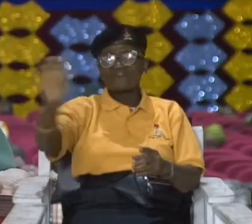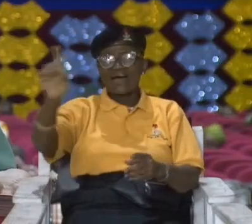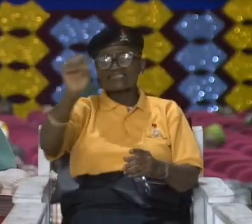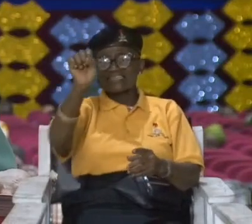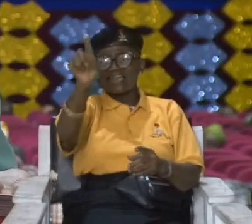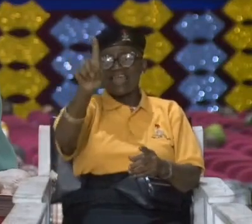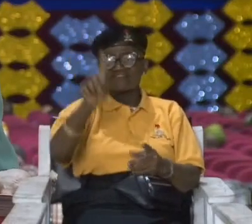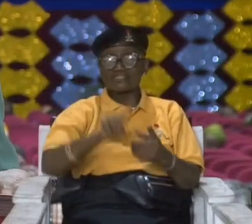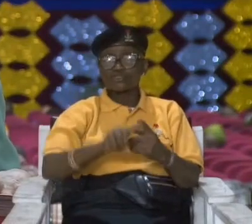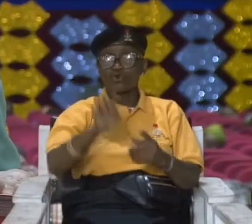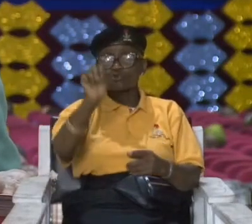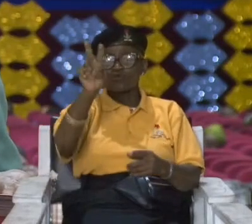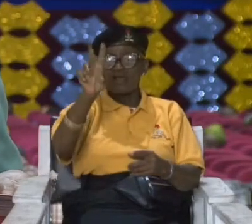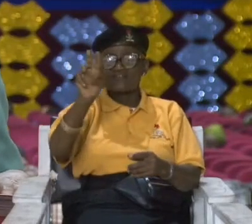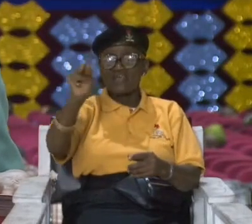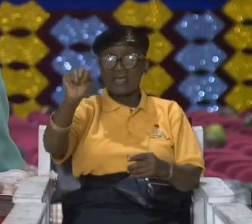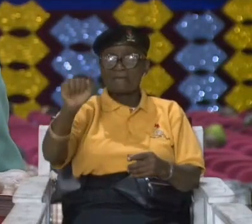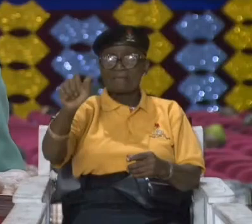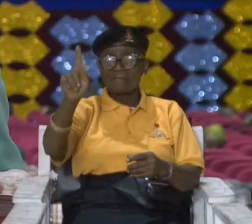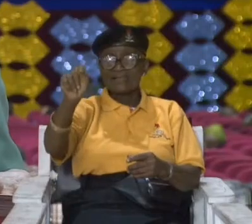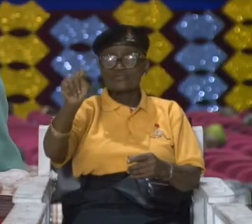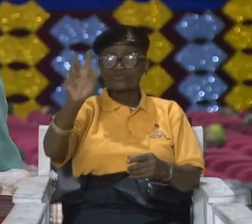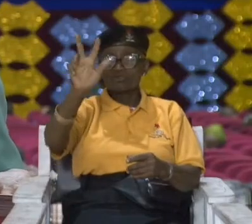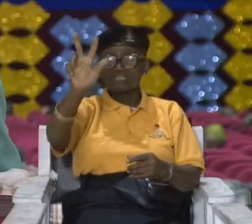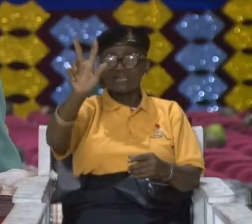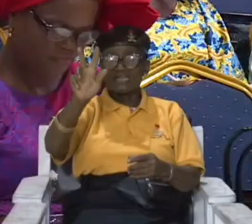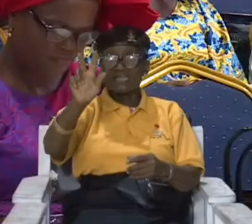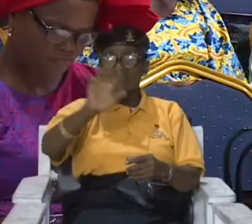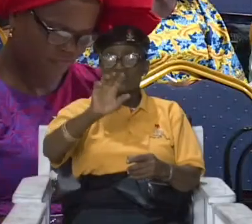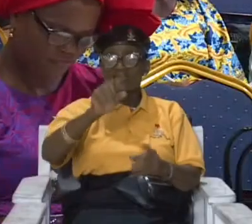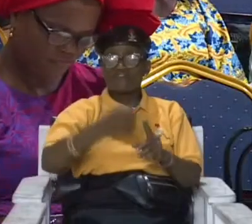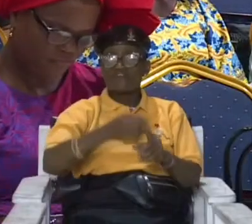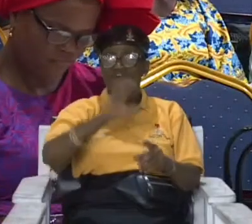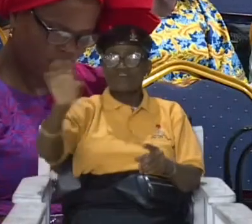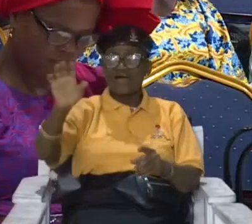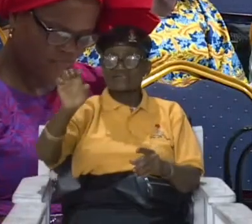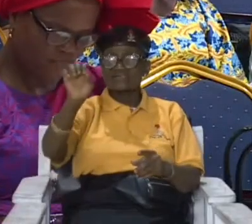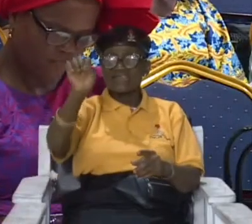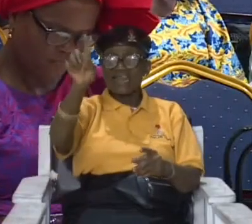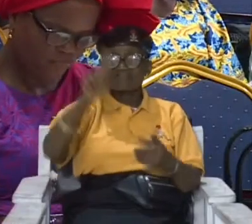12. Matthew 3, from verse 11 to 12.